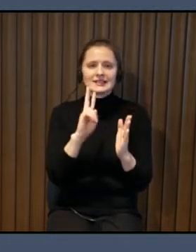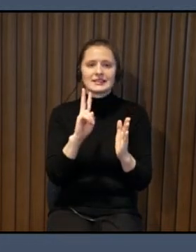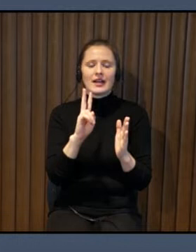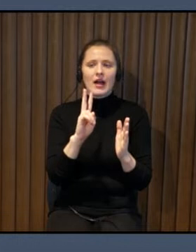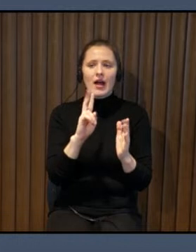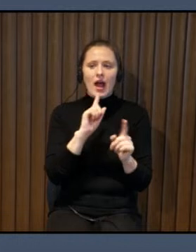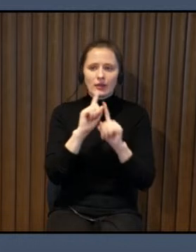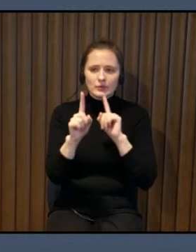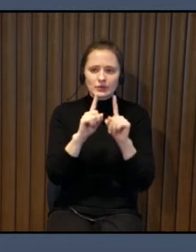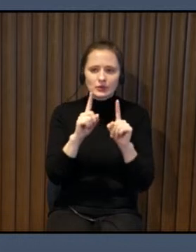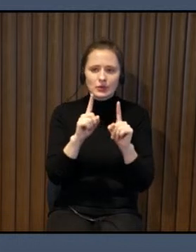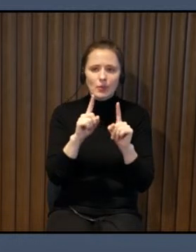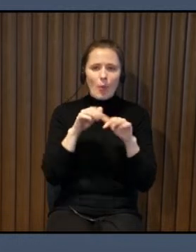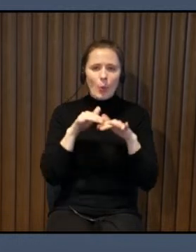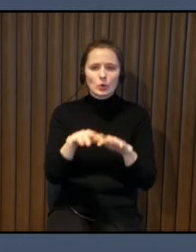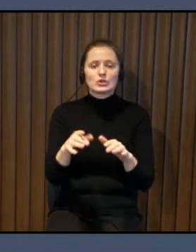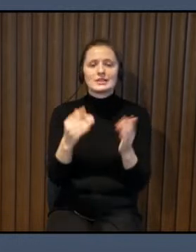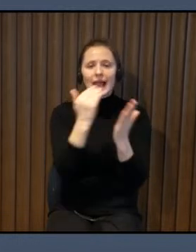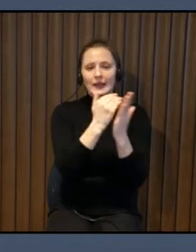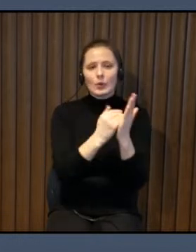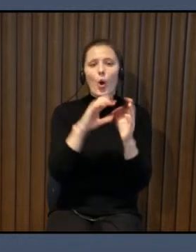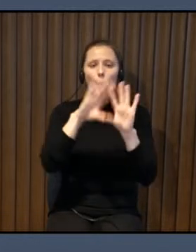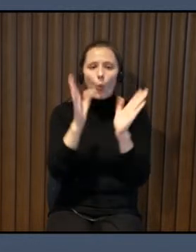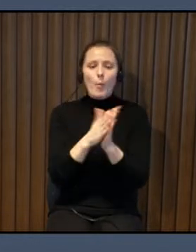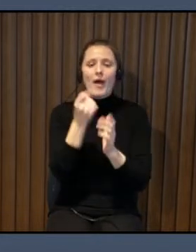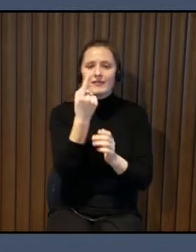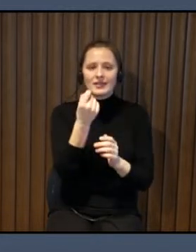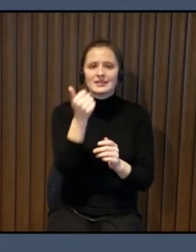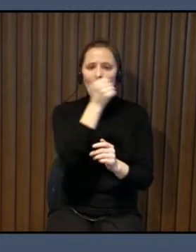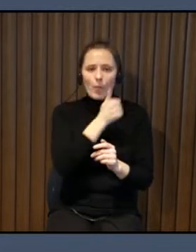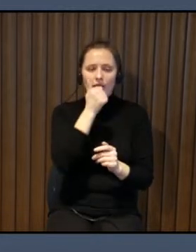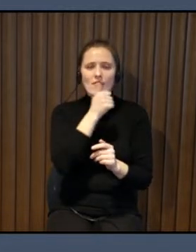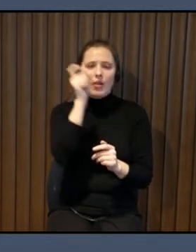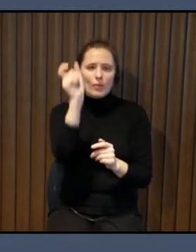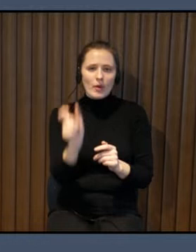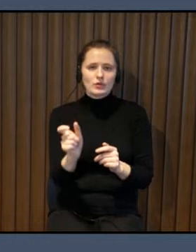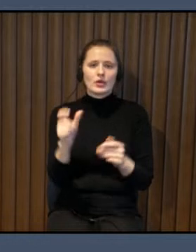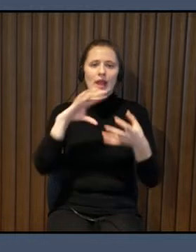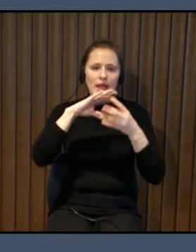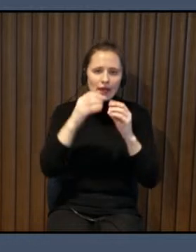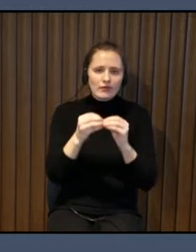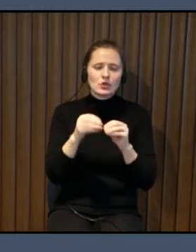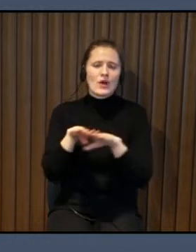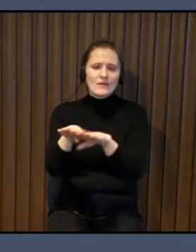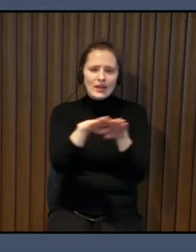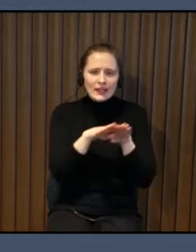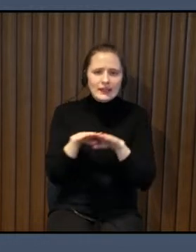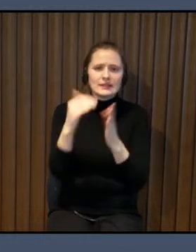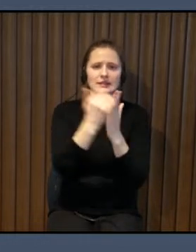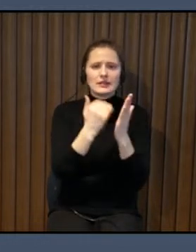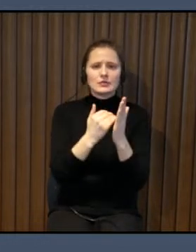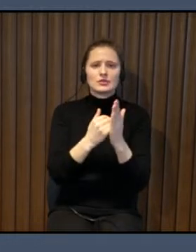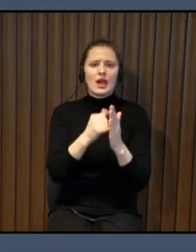law. If we talk about articles, there are altogether 11 articles: principle